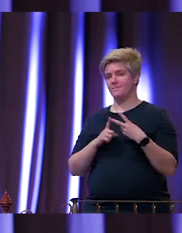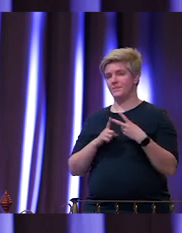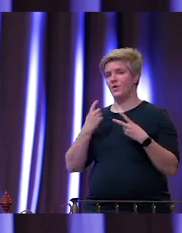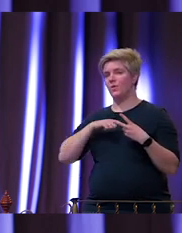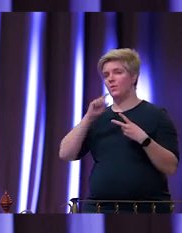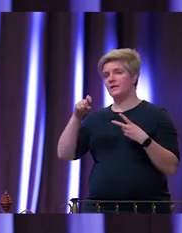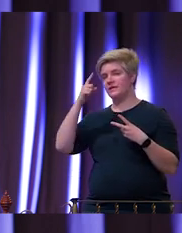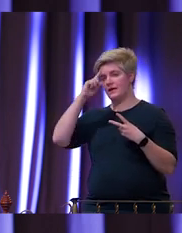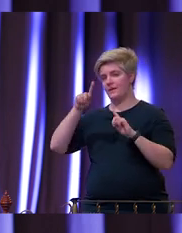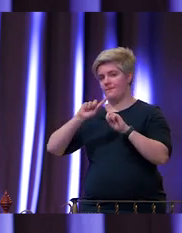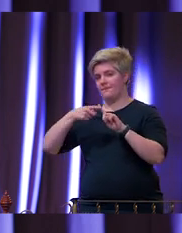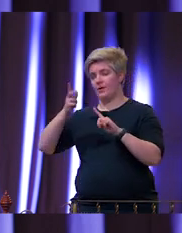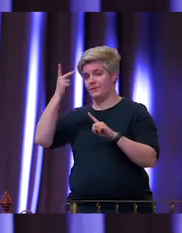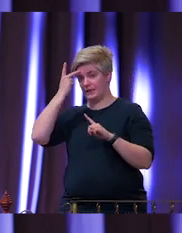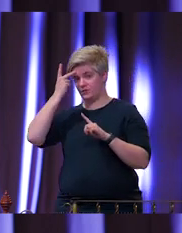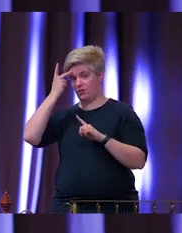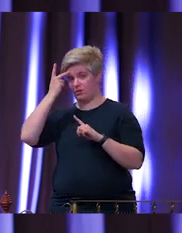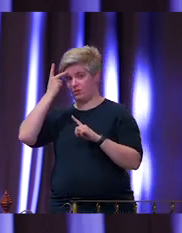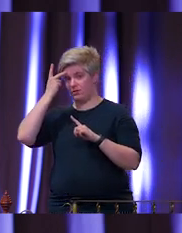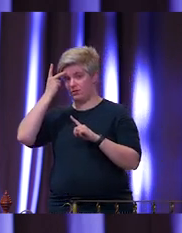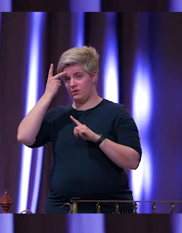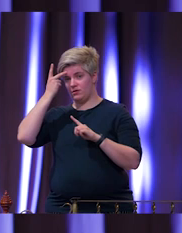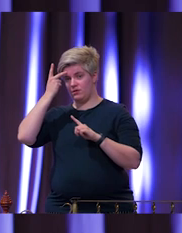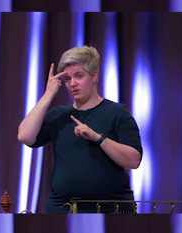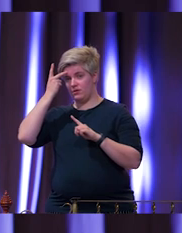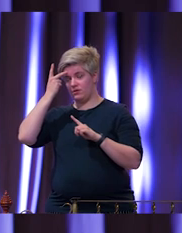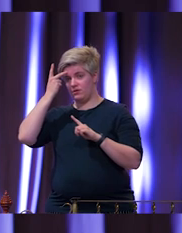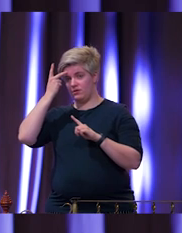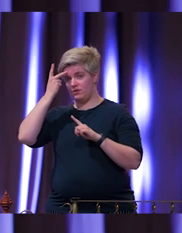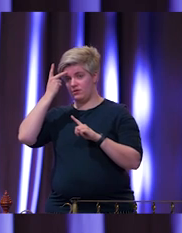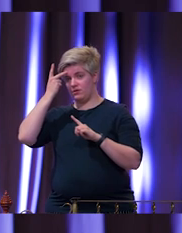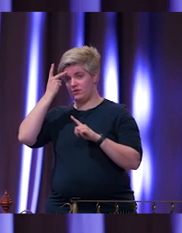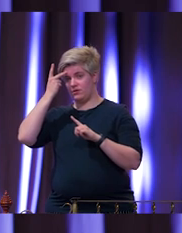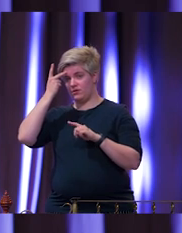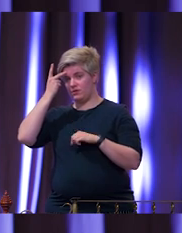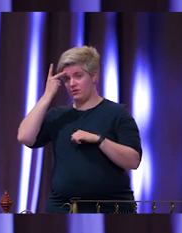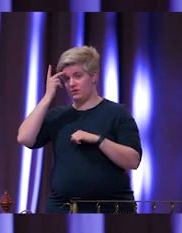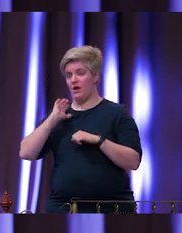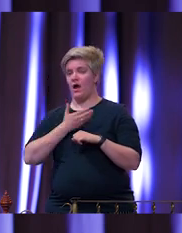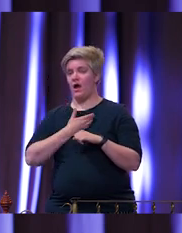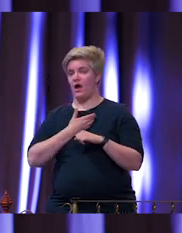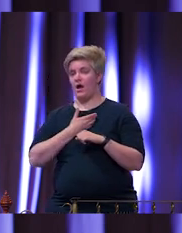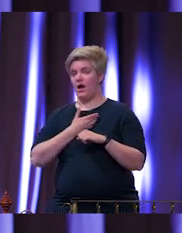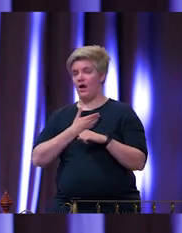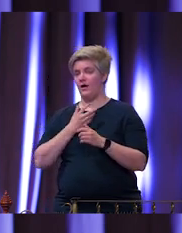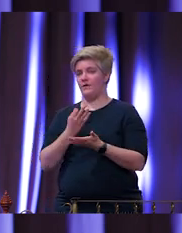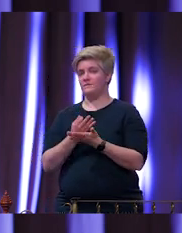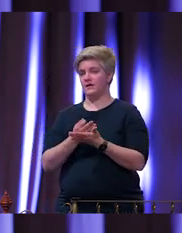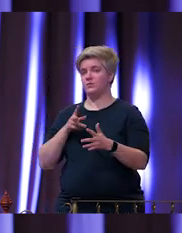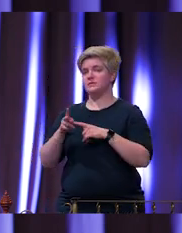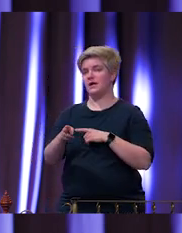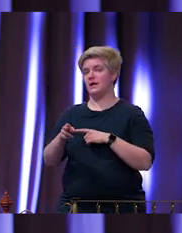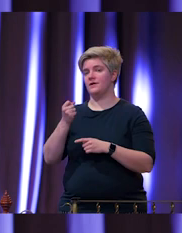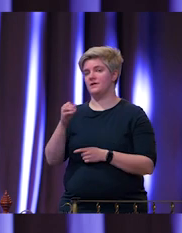the political, because our money was cut off from us in 1971, after 1 year of